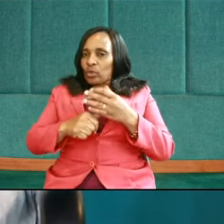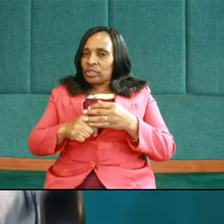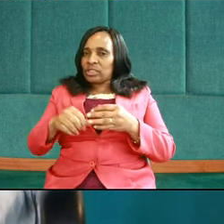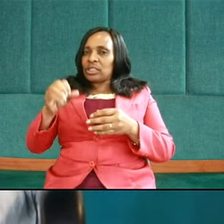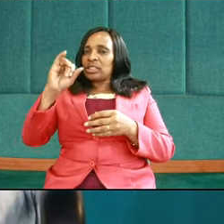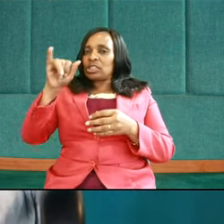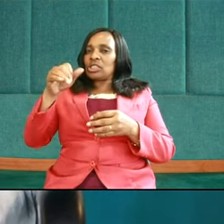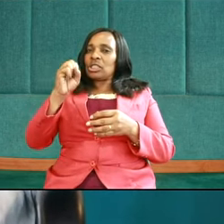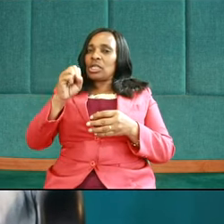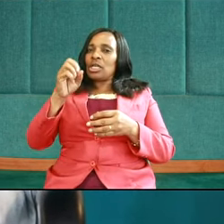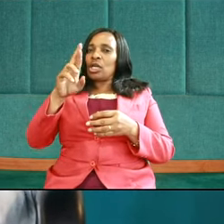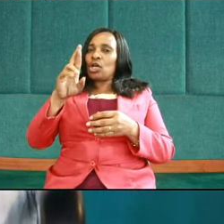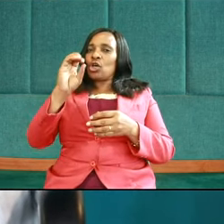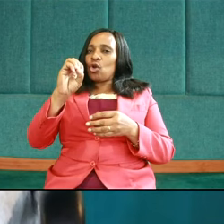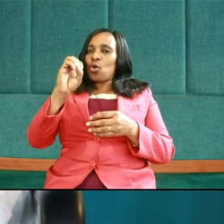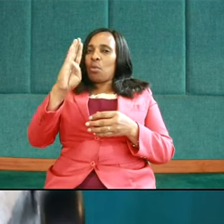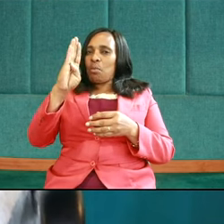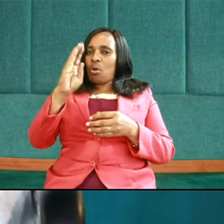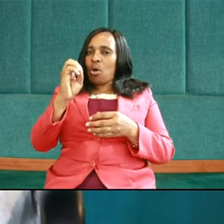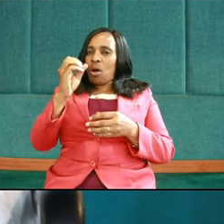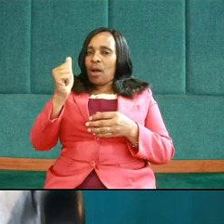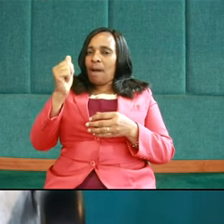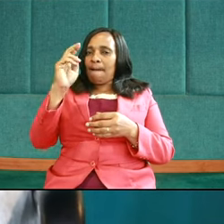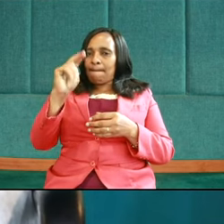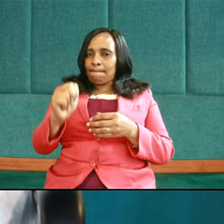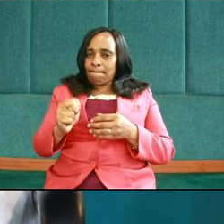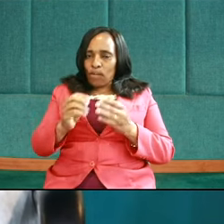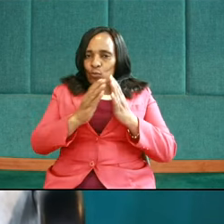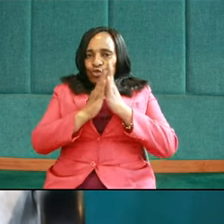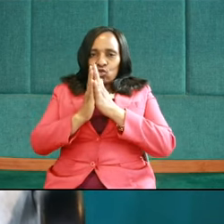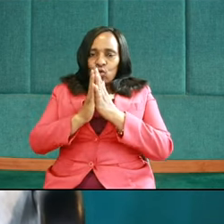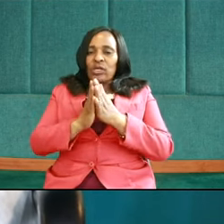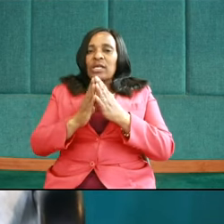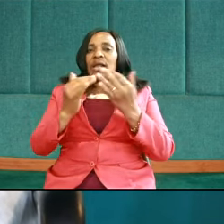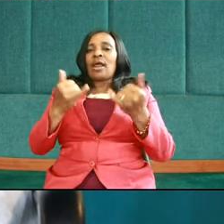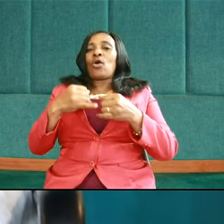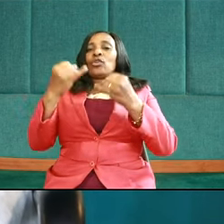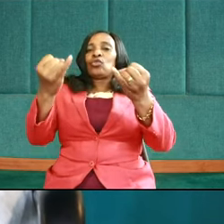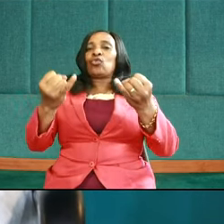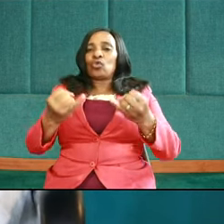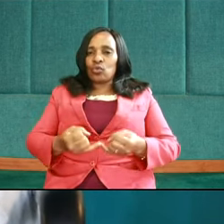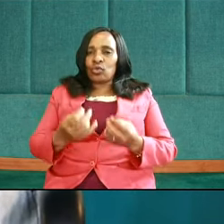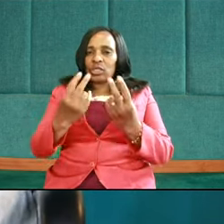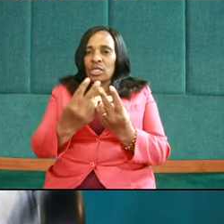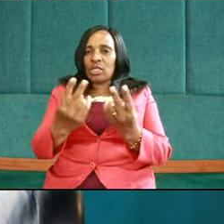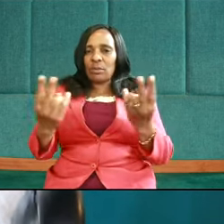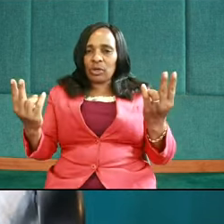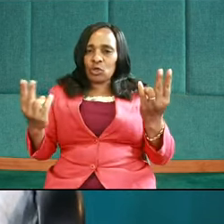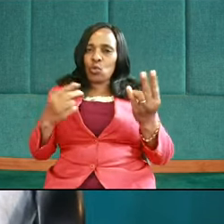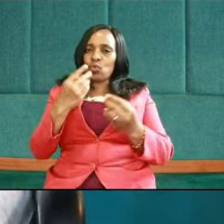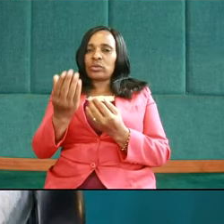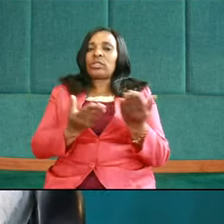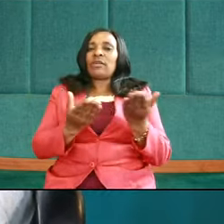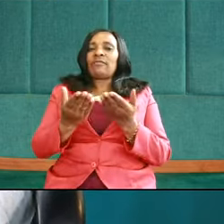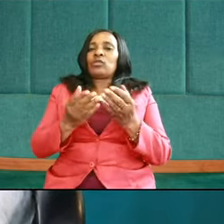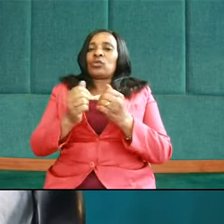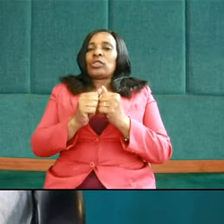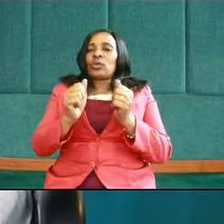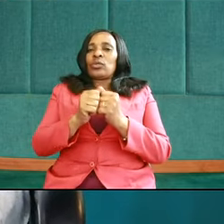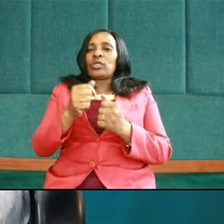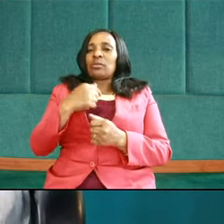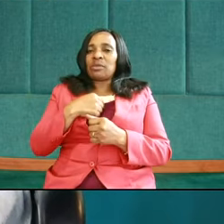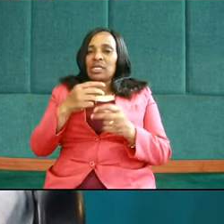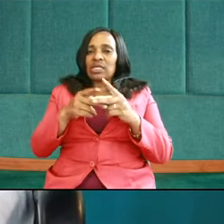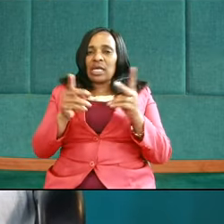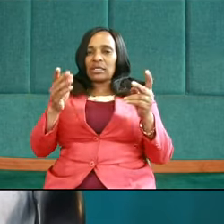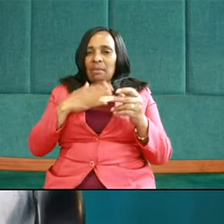The Jeroboam Syndrome. Before we begin, I'd like to introduce the panelists who will be serving together with me. And I'll